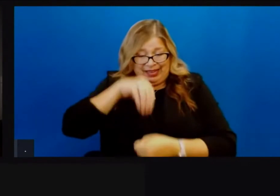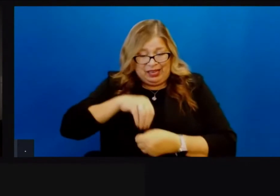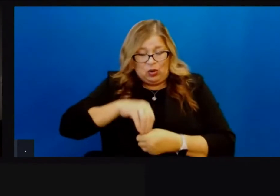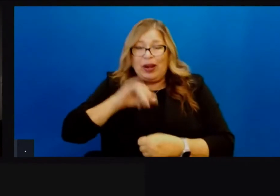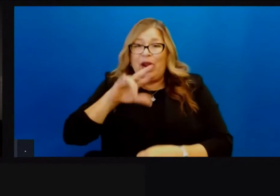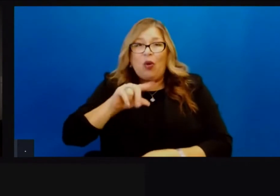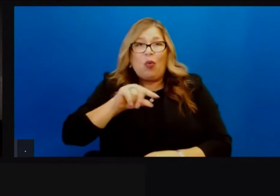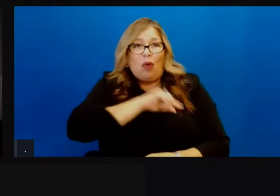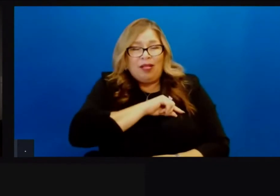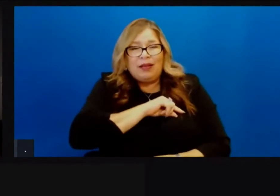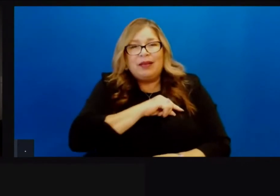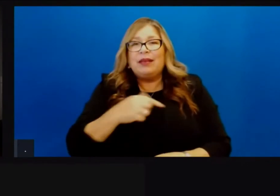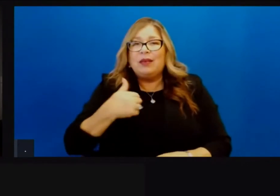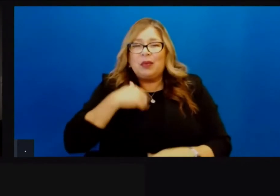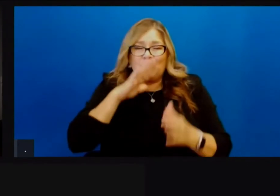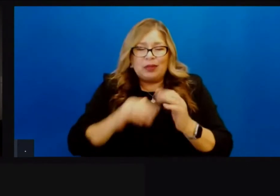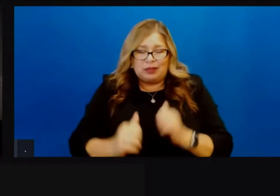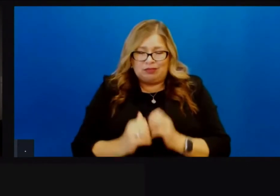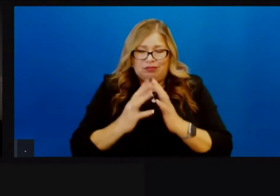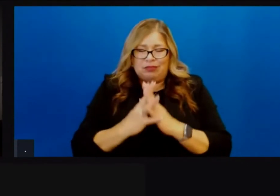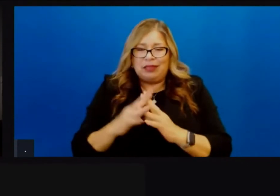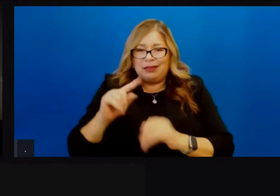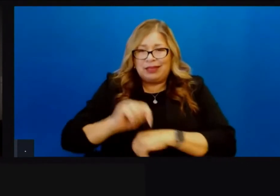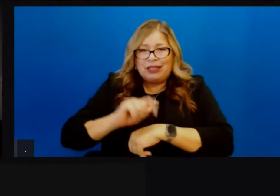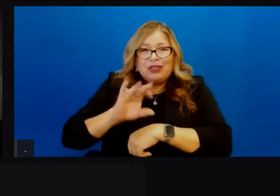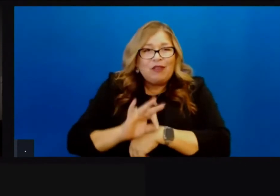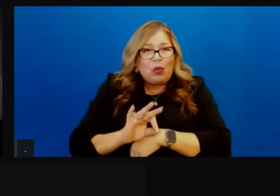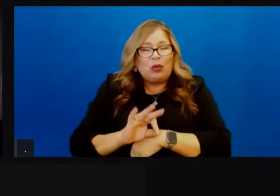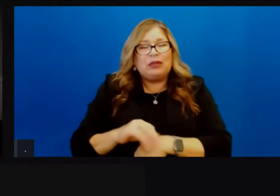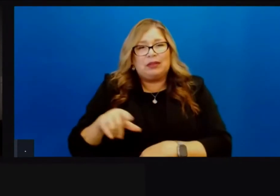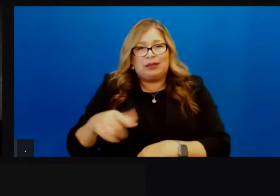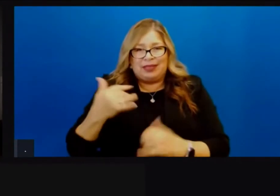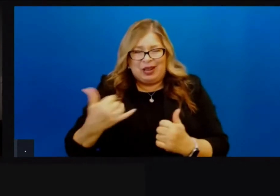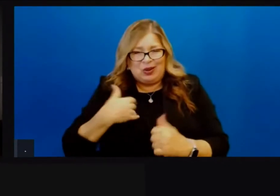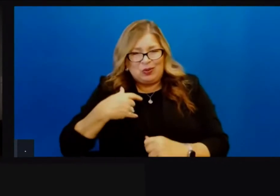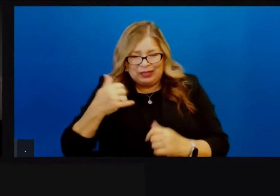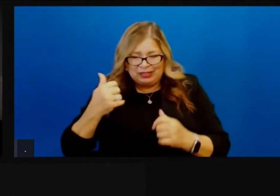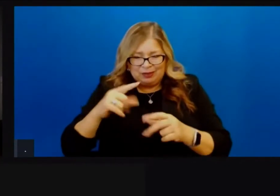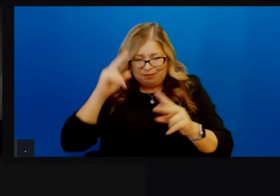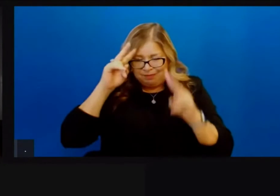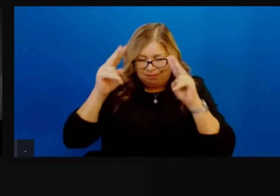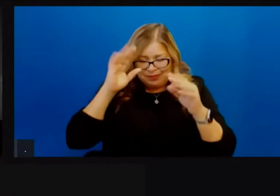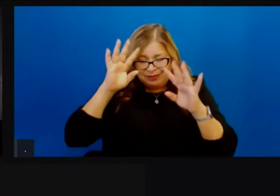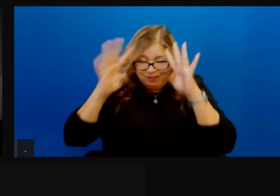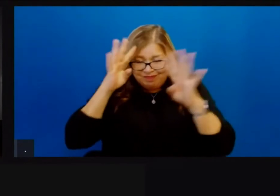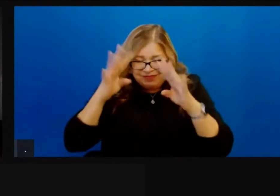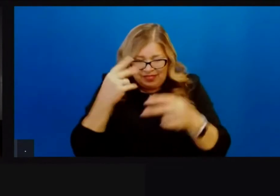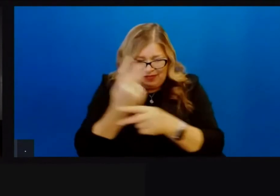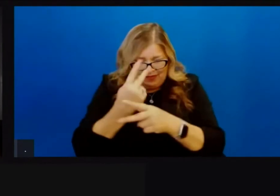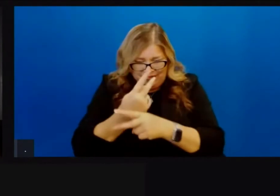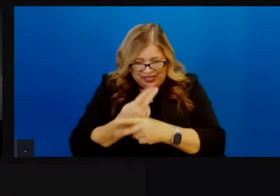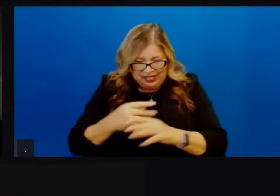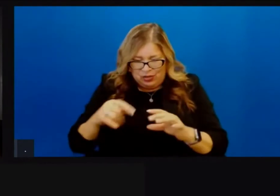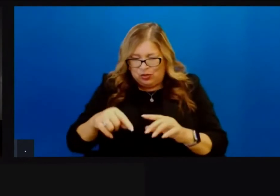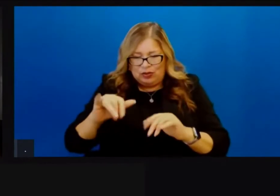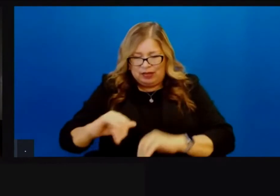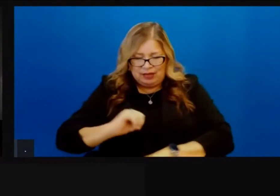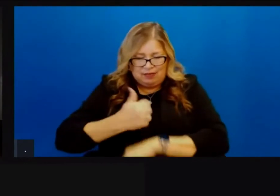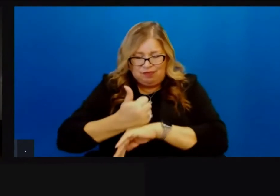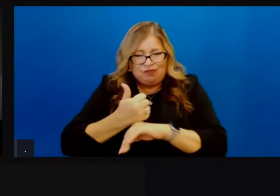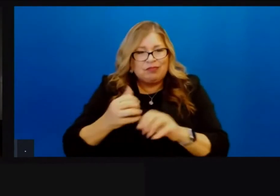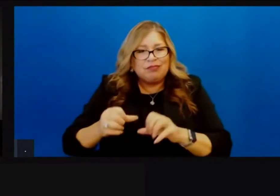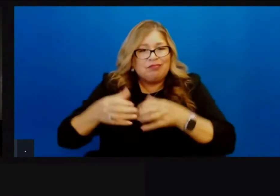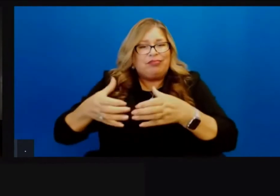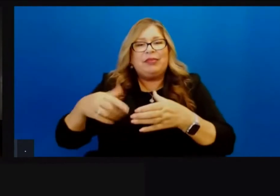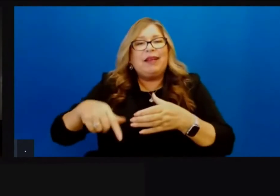we are busy putting together the framework on and determining how they will move forward. And trust